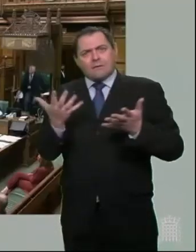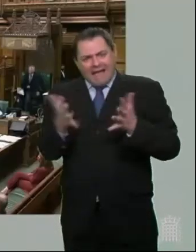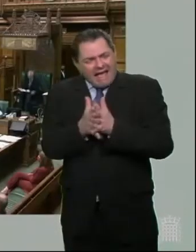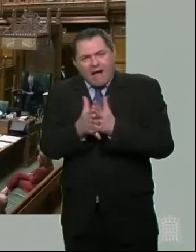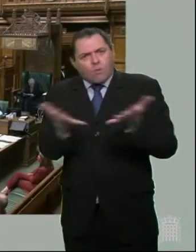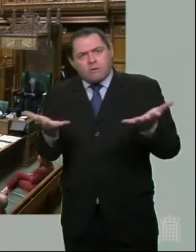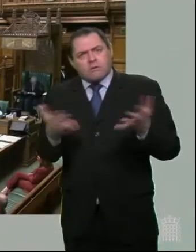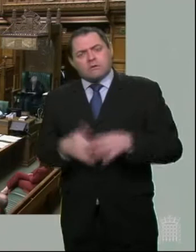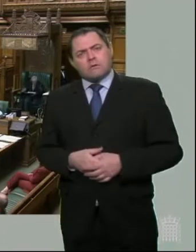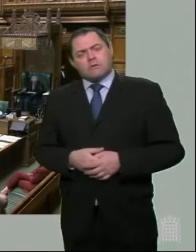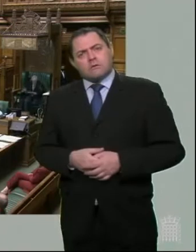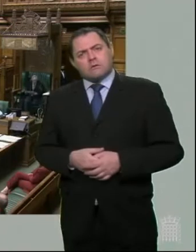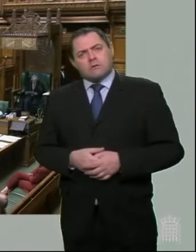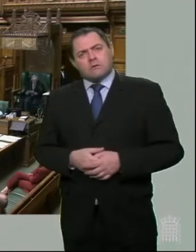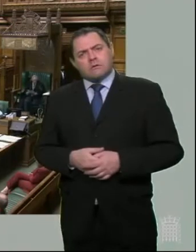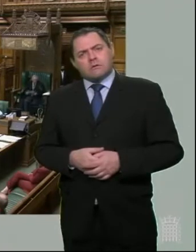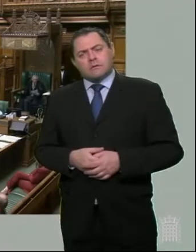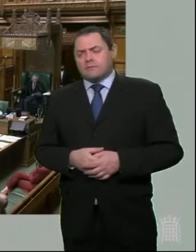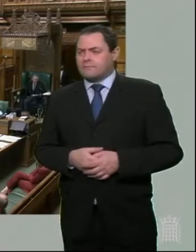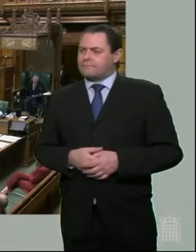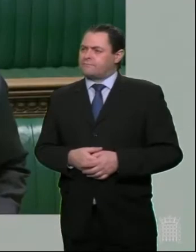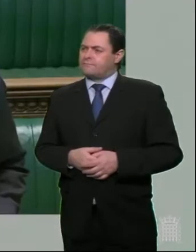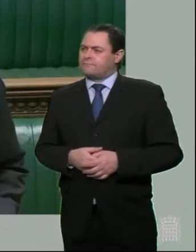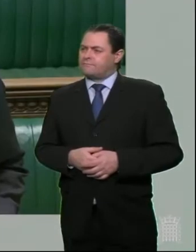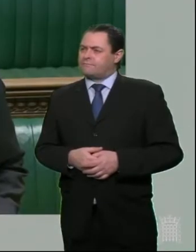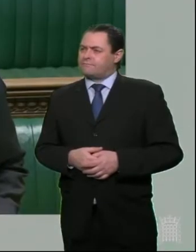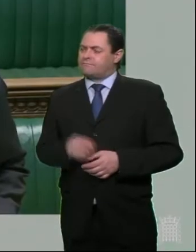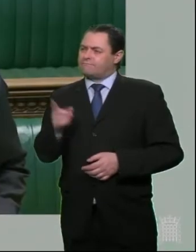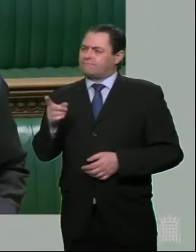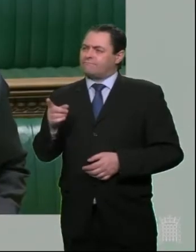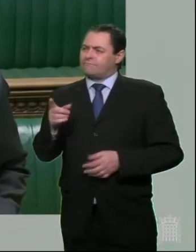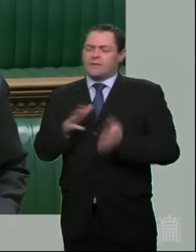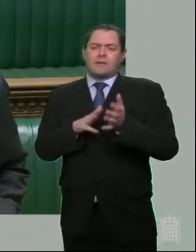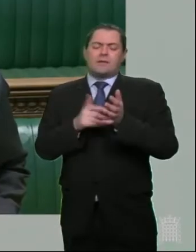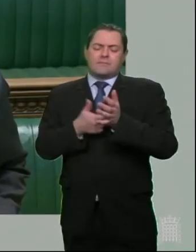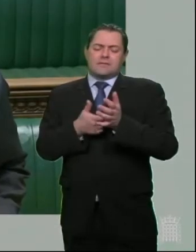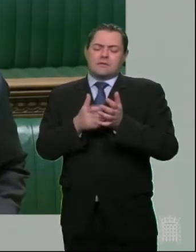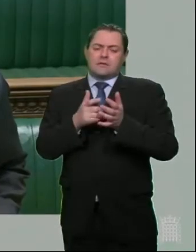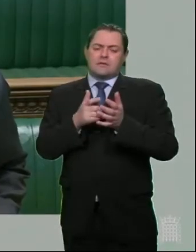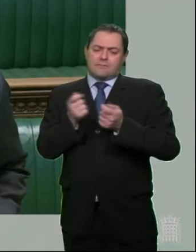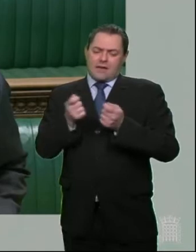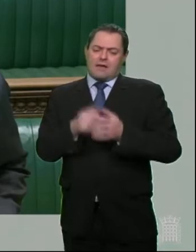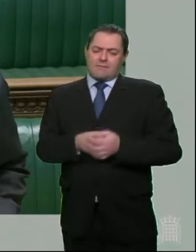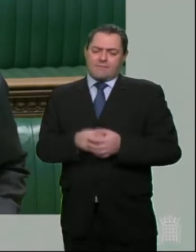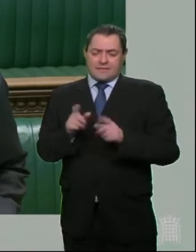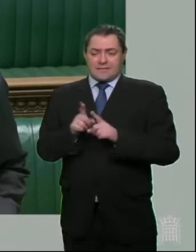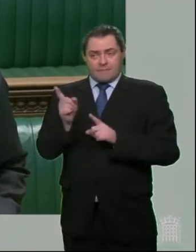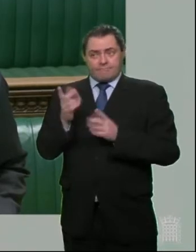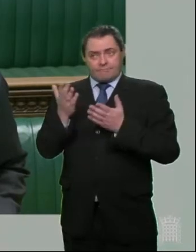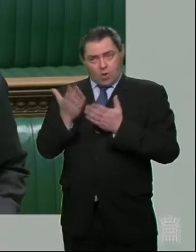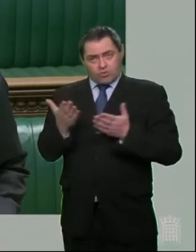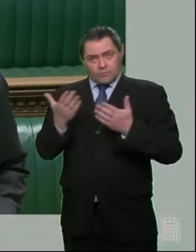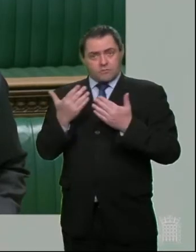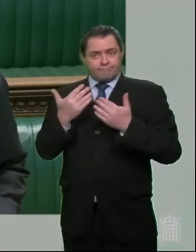Prime Minister. Mr. Speaker, like the right honourable gentleman, I mourn every death